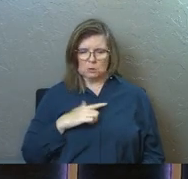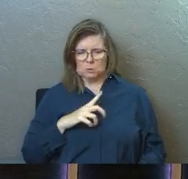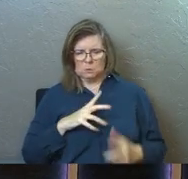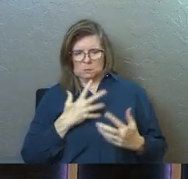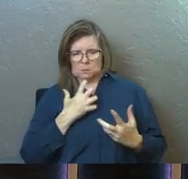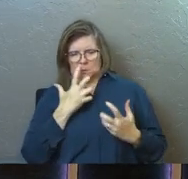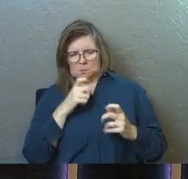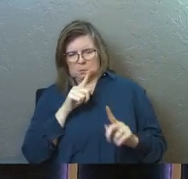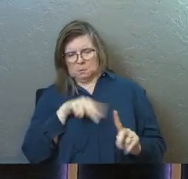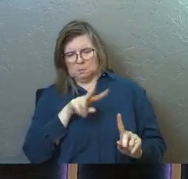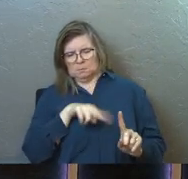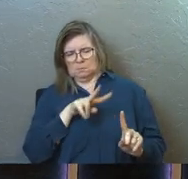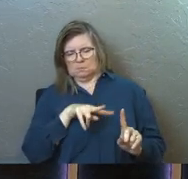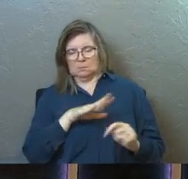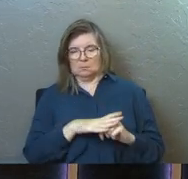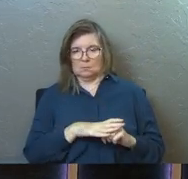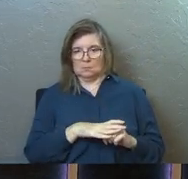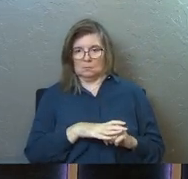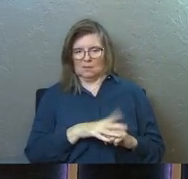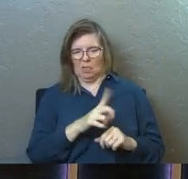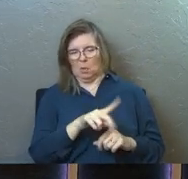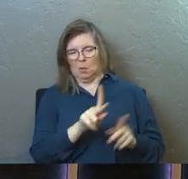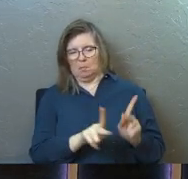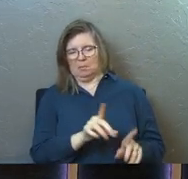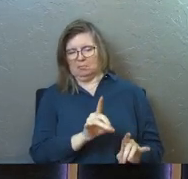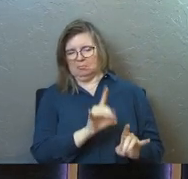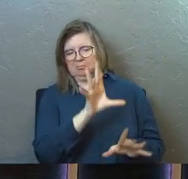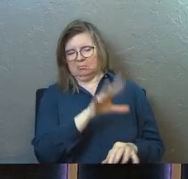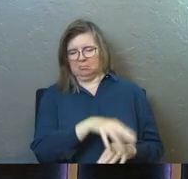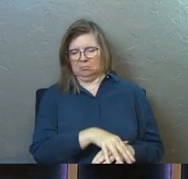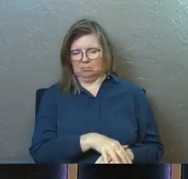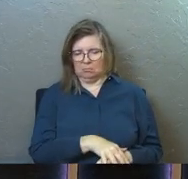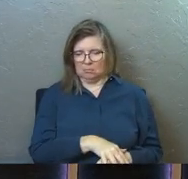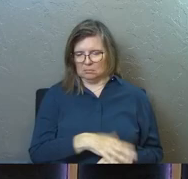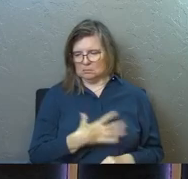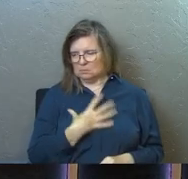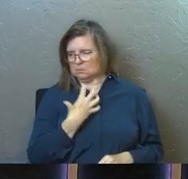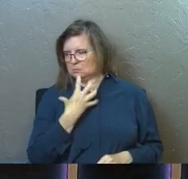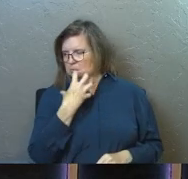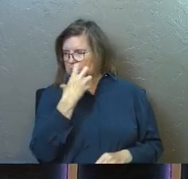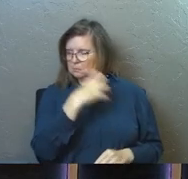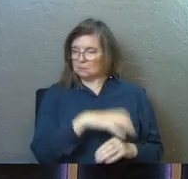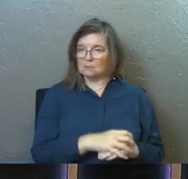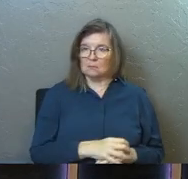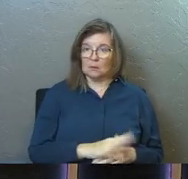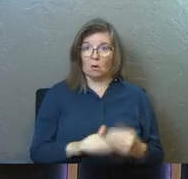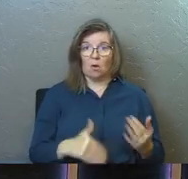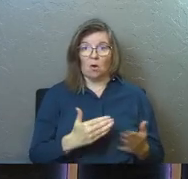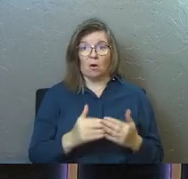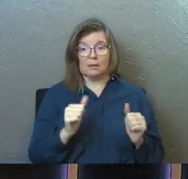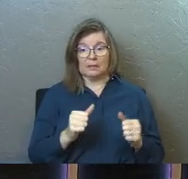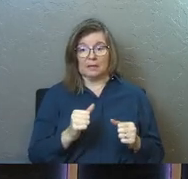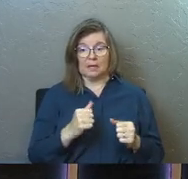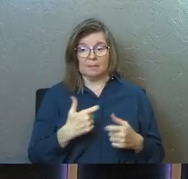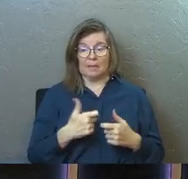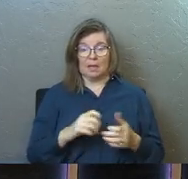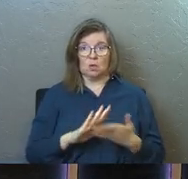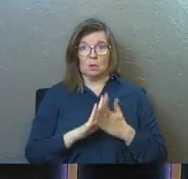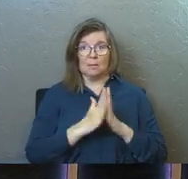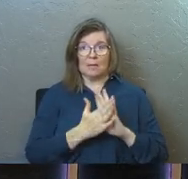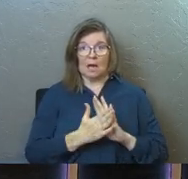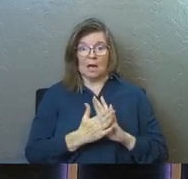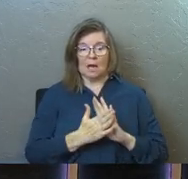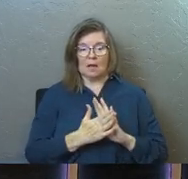but the entire group of people from which they come. Those people, you mutter under your breath, those people. All this can make you